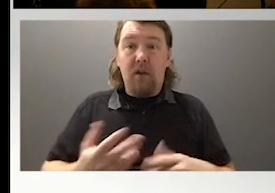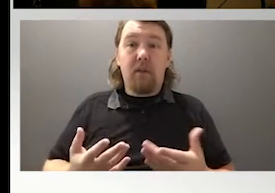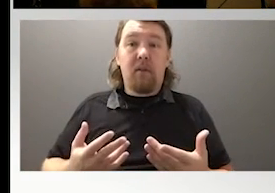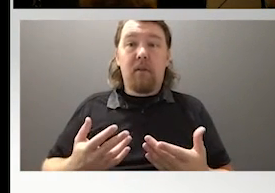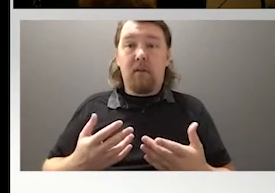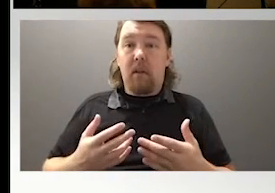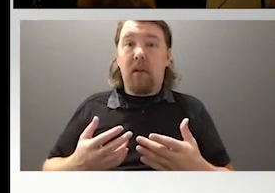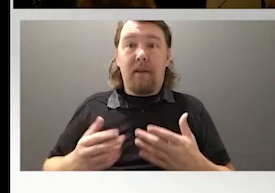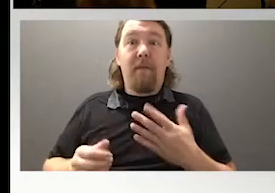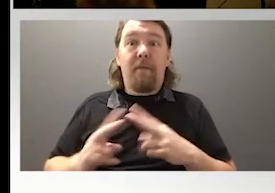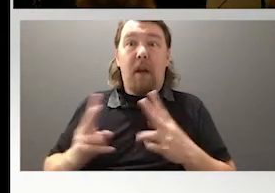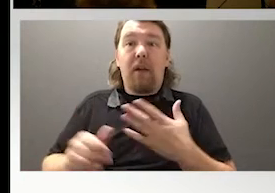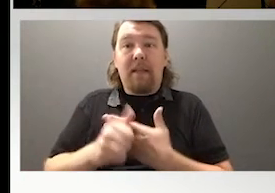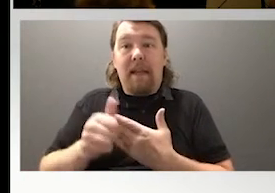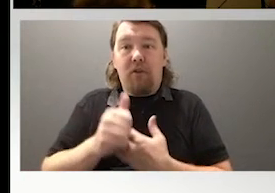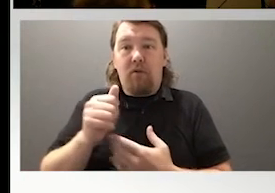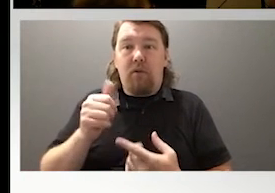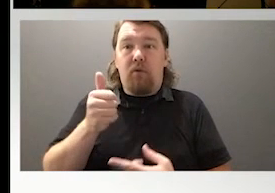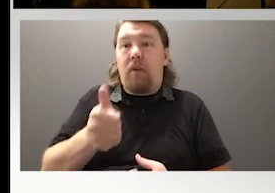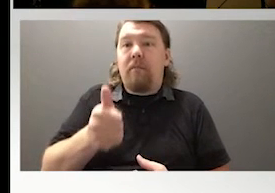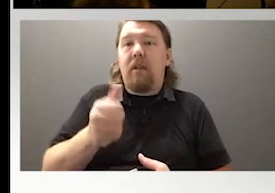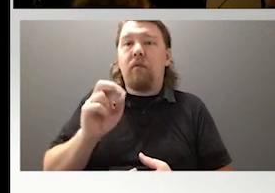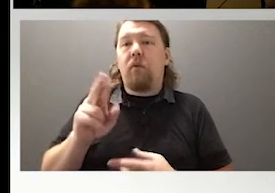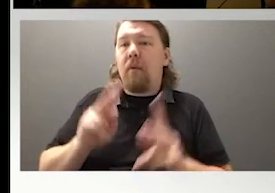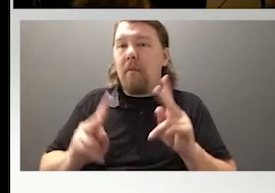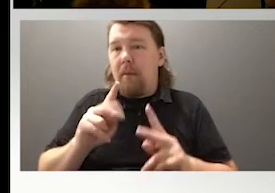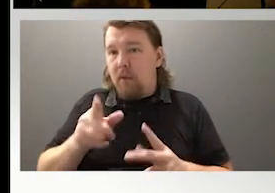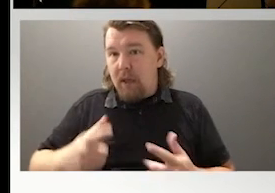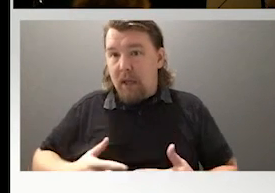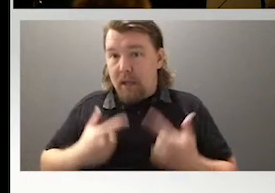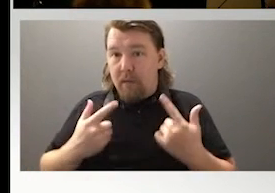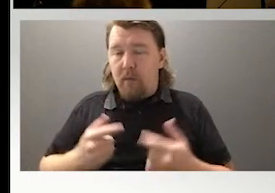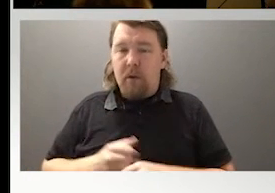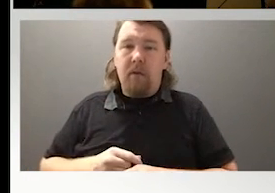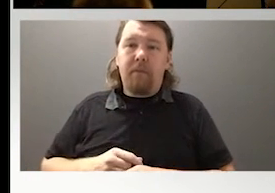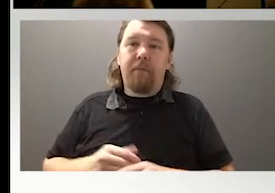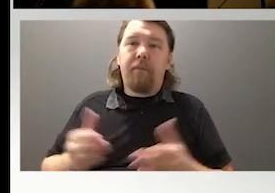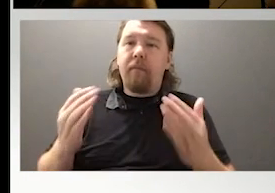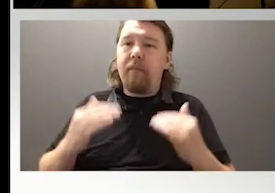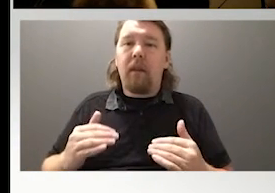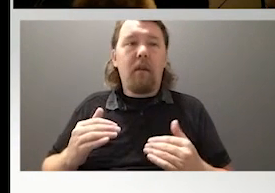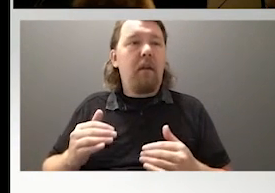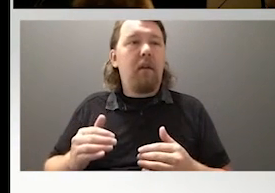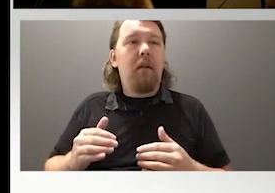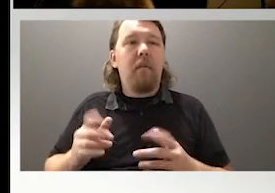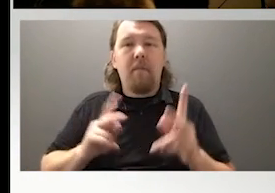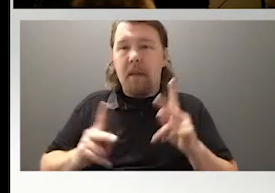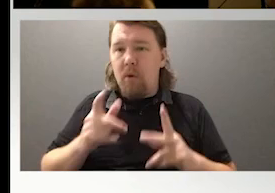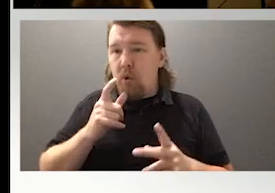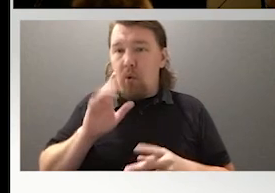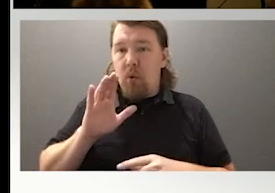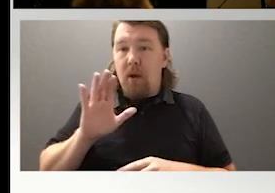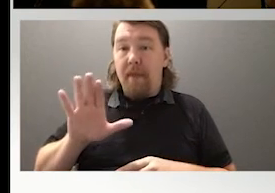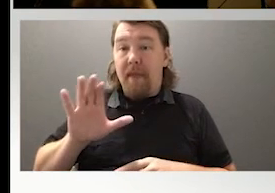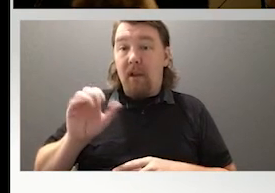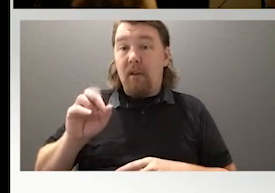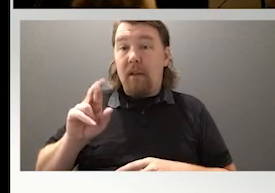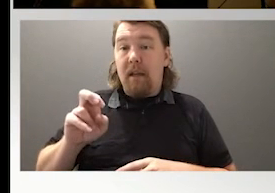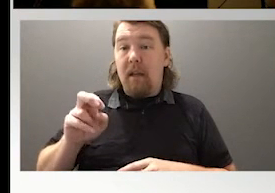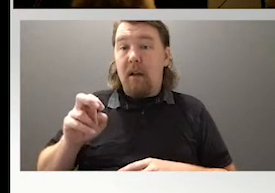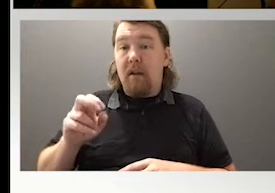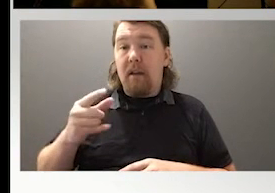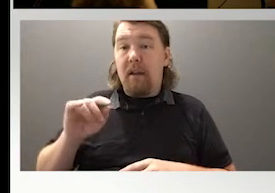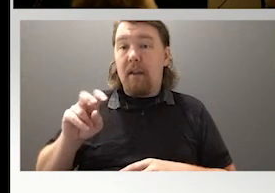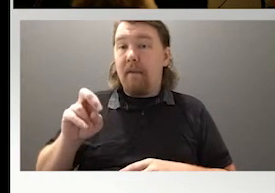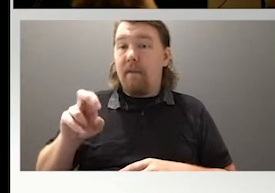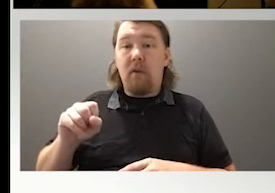to themselves or those who are with them in the home. Or individuals whose caregivers are in extreme duress and